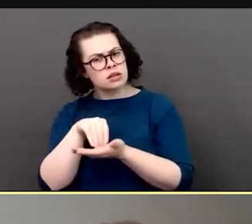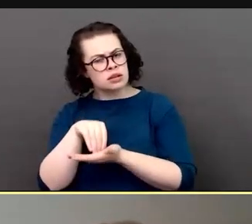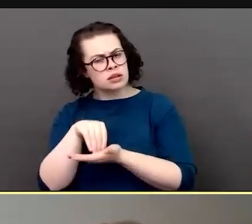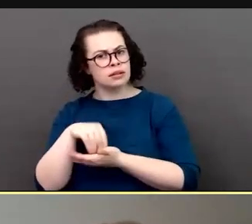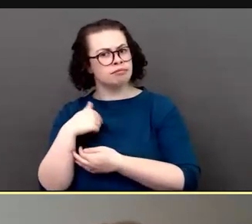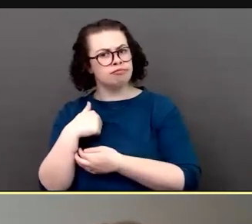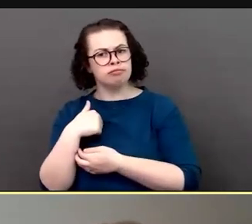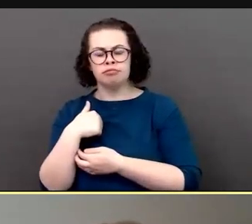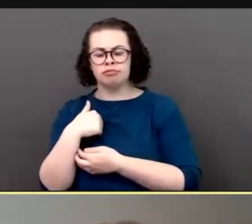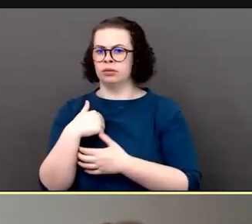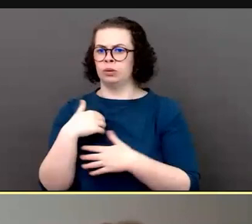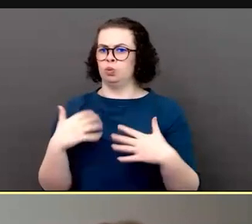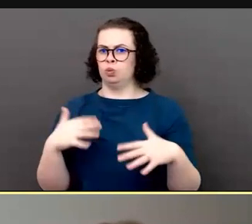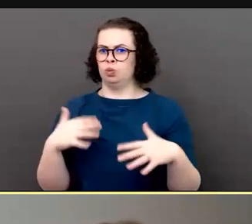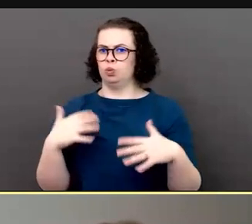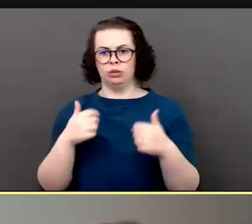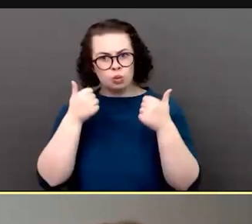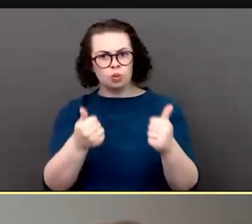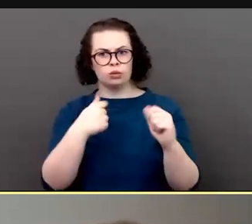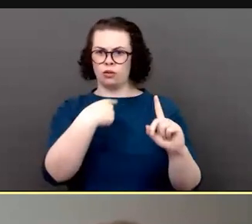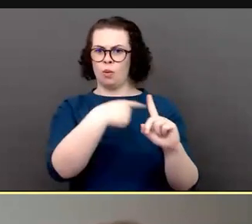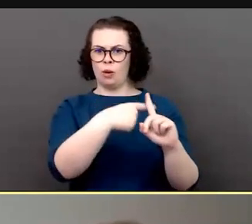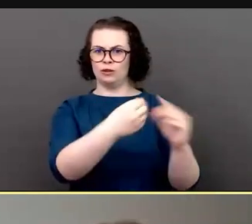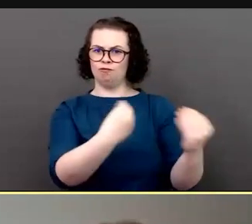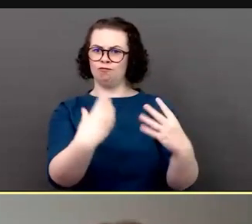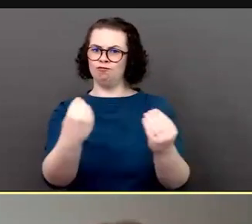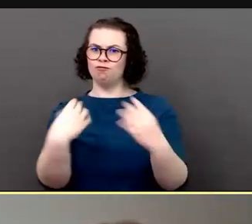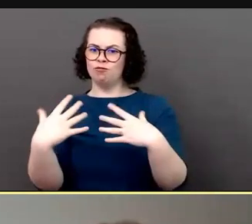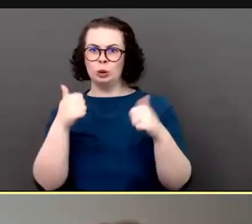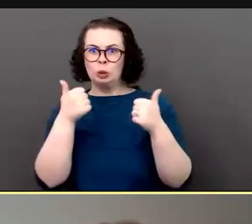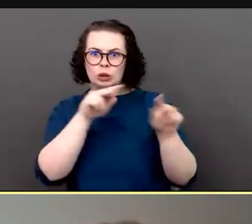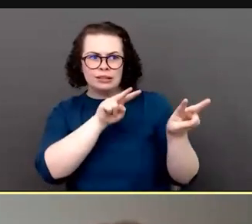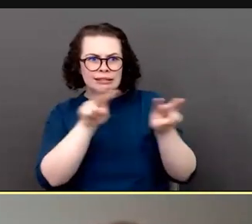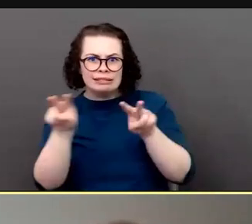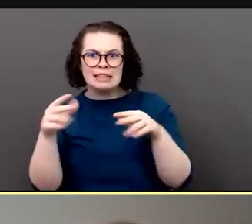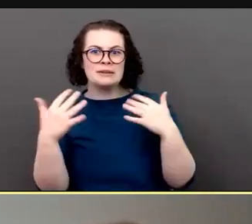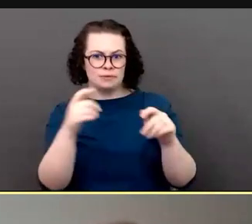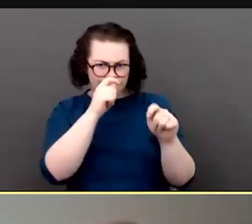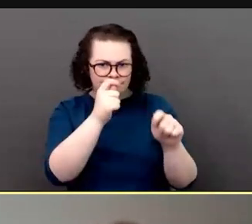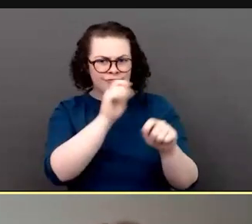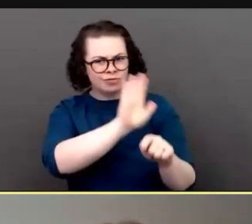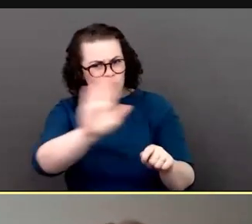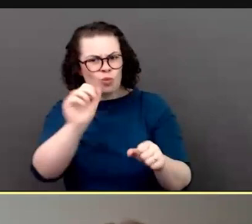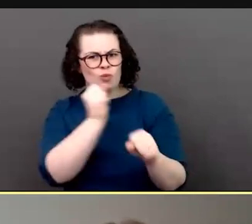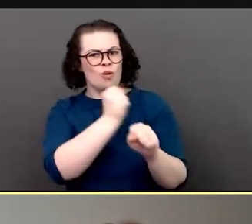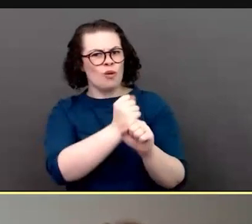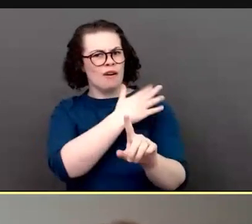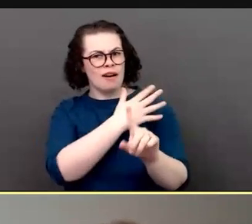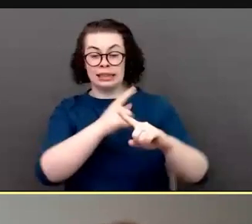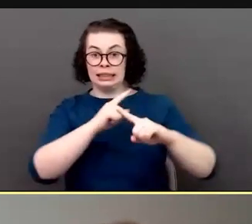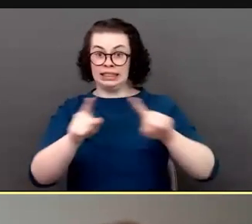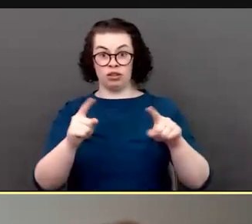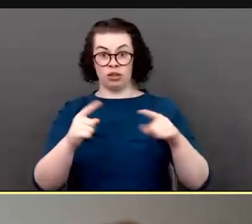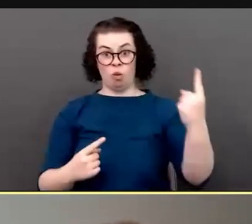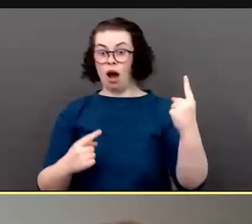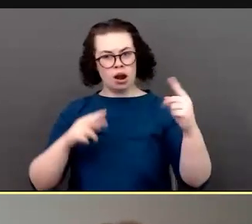and it's really good to see, and it's really good to recognize all the different efforts and all